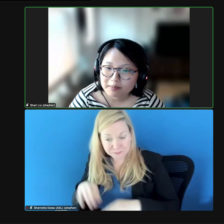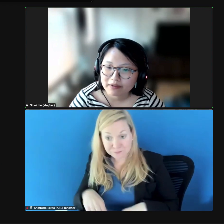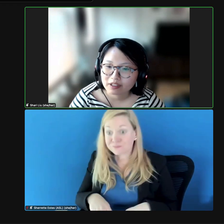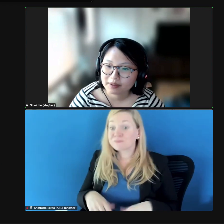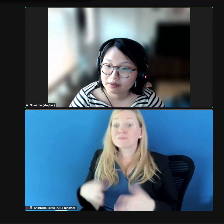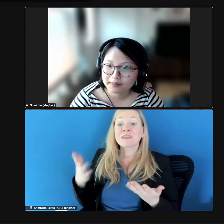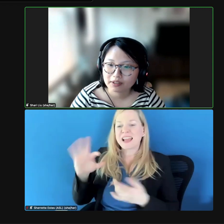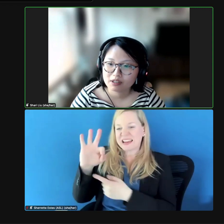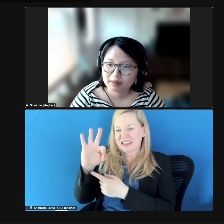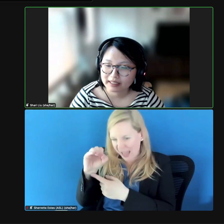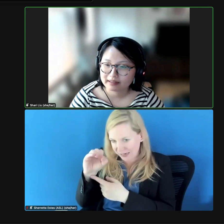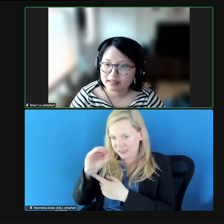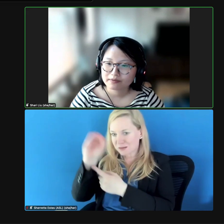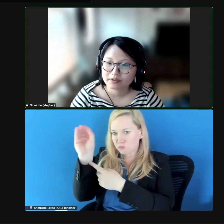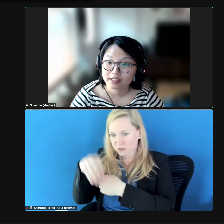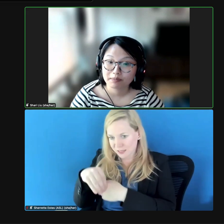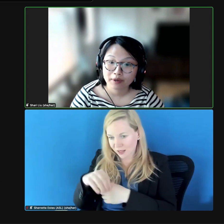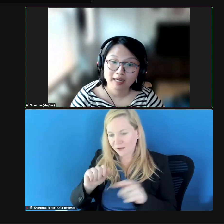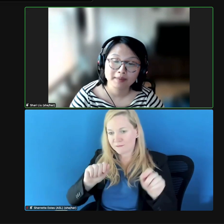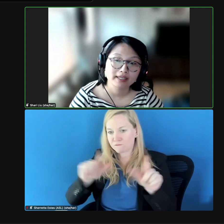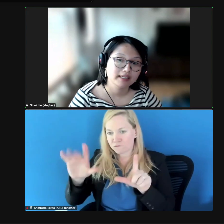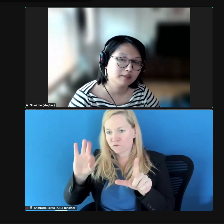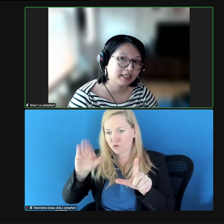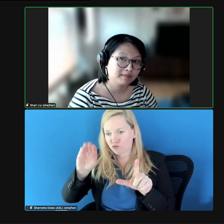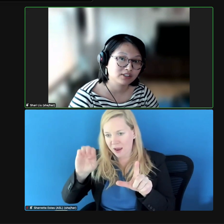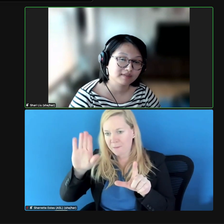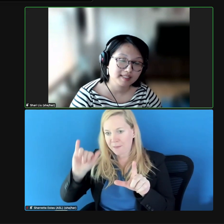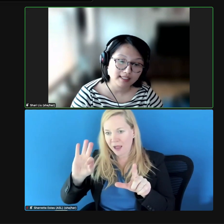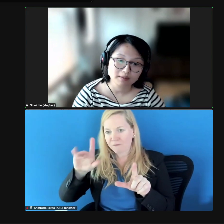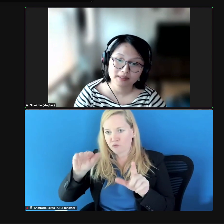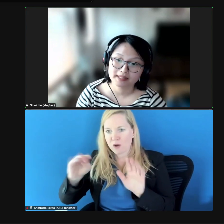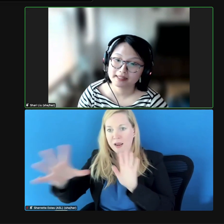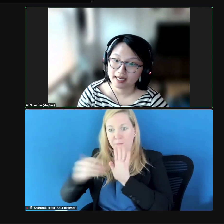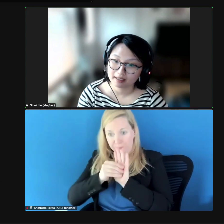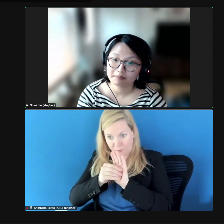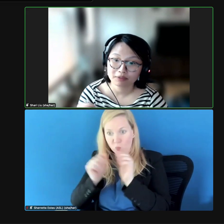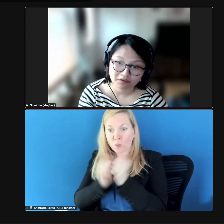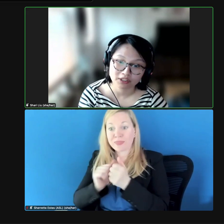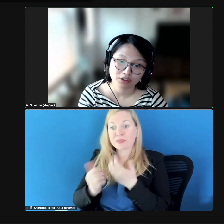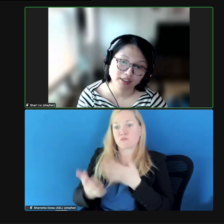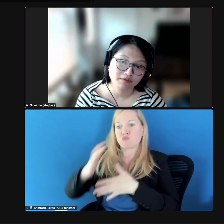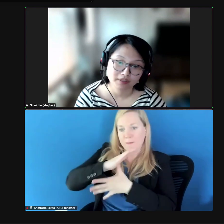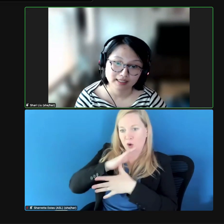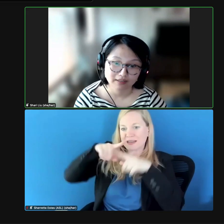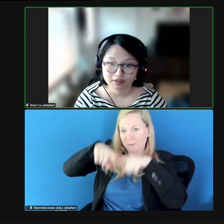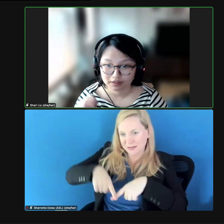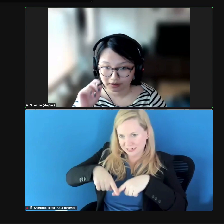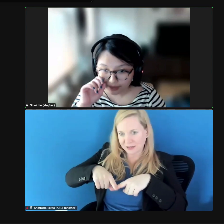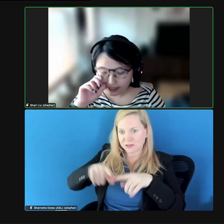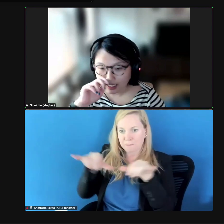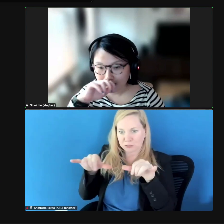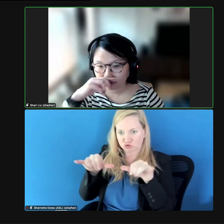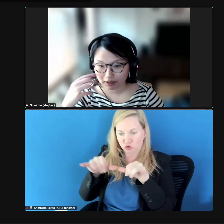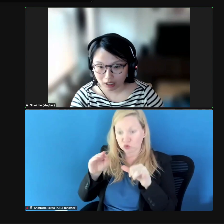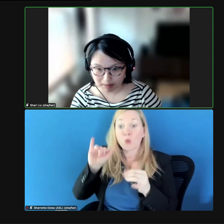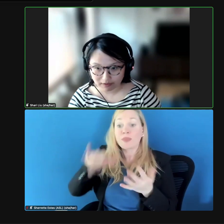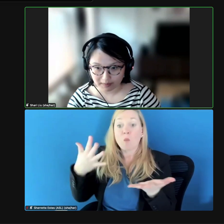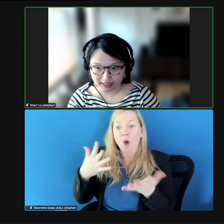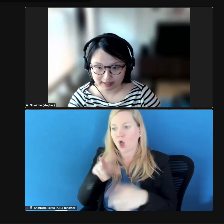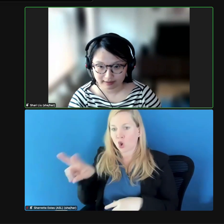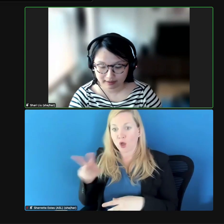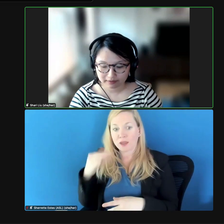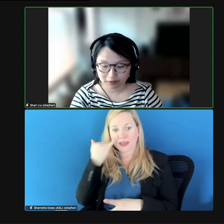90% frame-by-frame agreement with human raters for the primary dependent measure of the study, which is preferential looking for the left or to the right, with